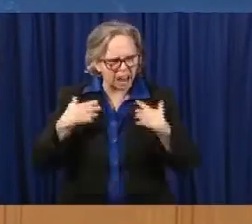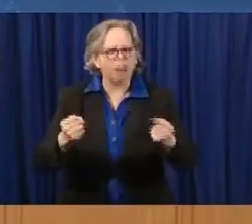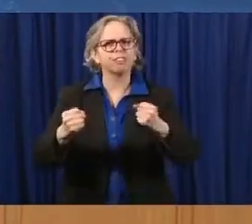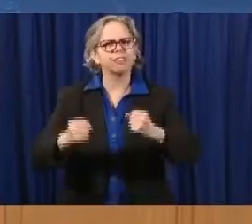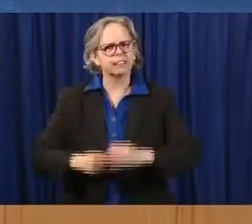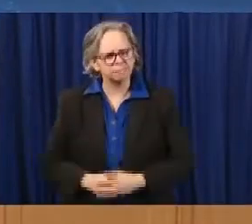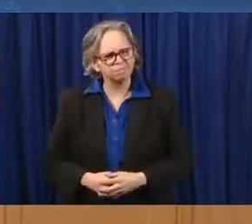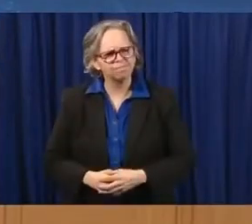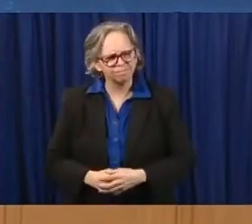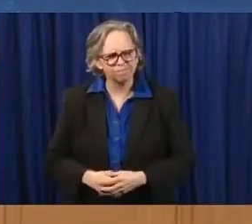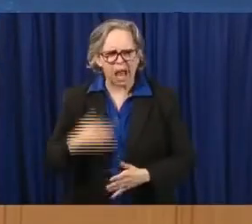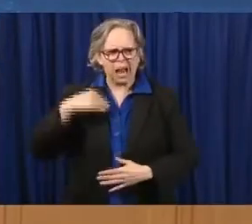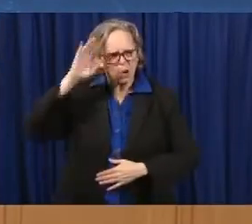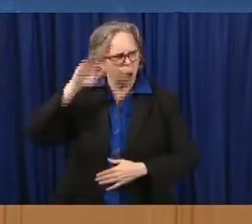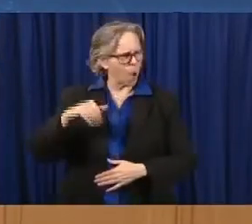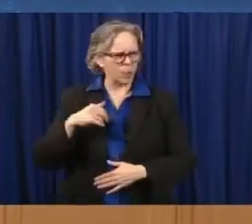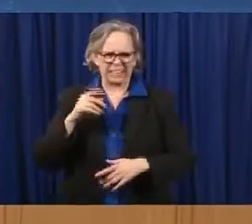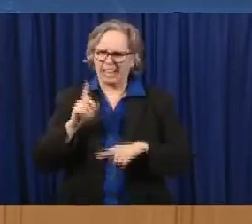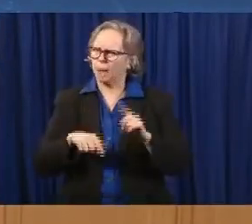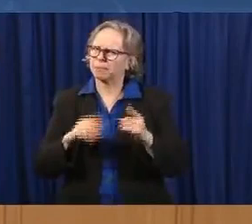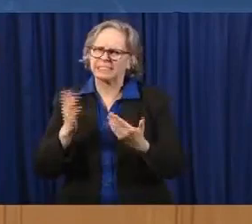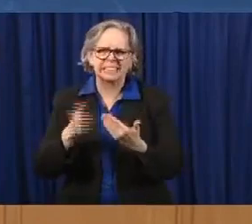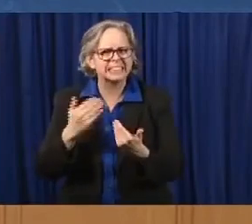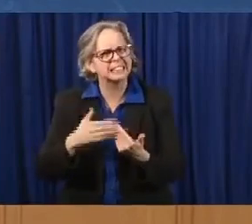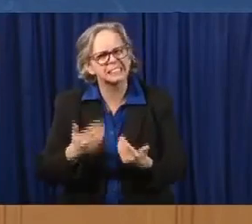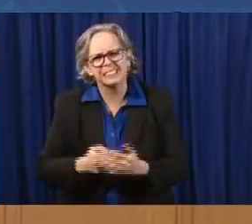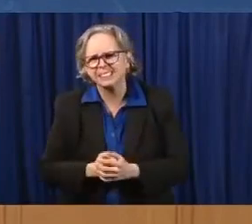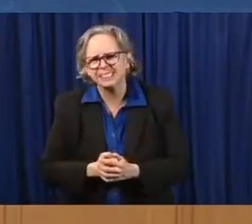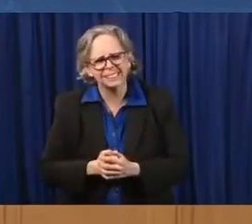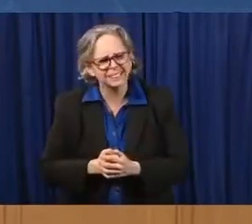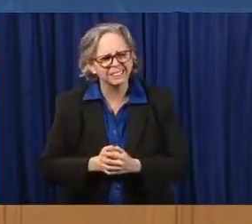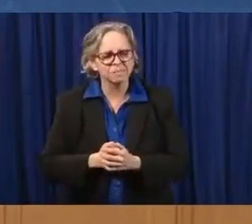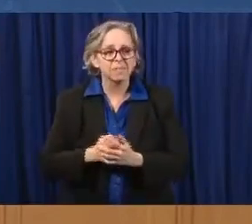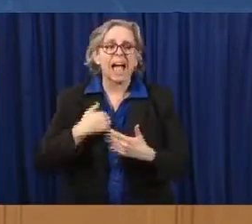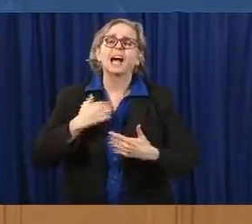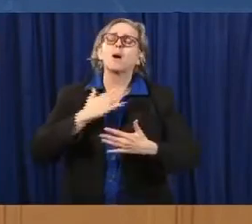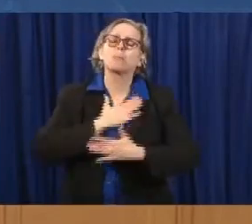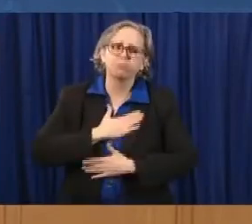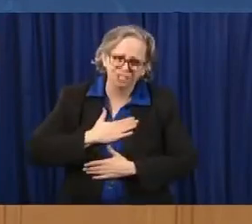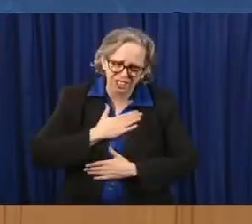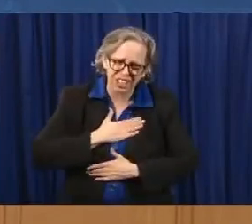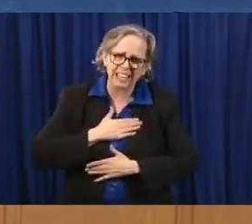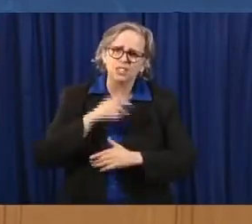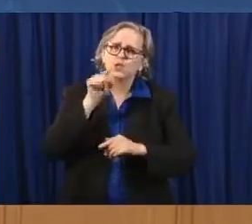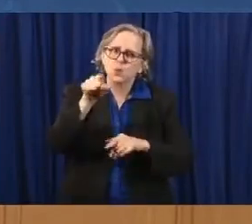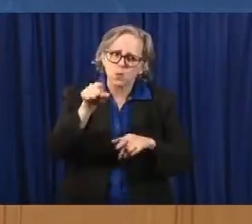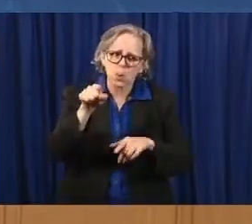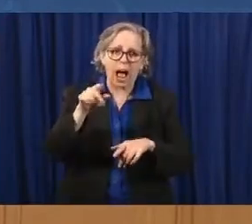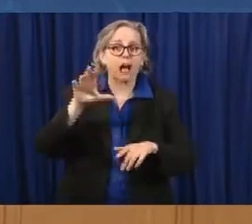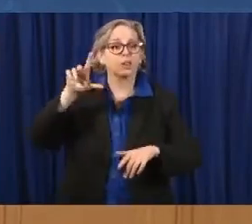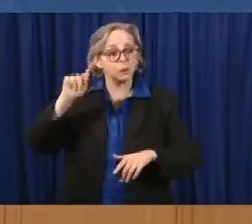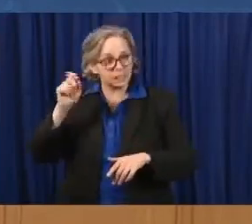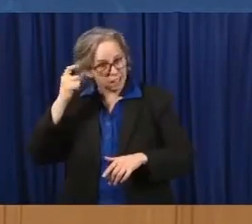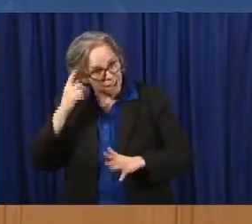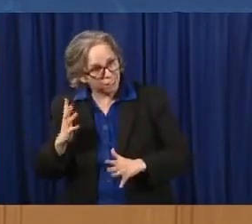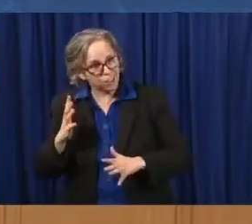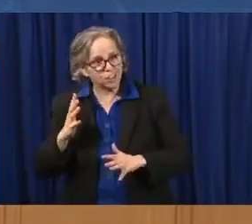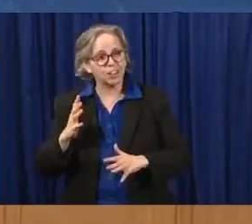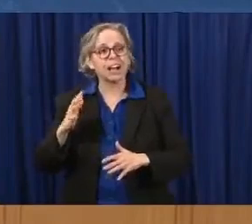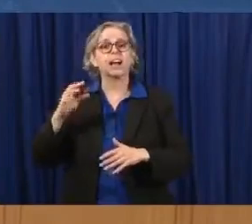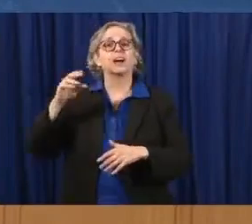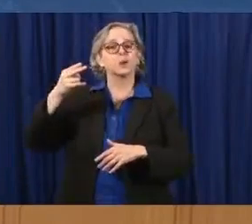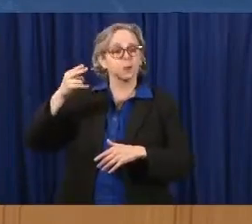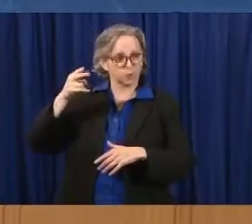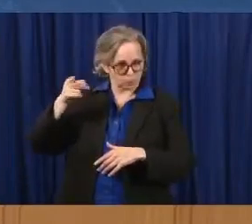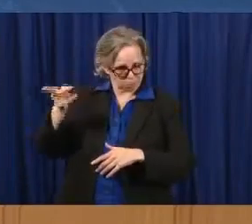this can't be easy, and I appreciate everything that you and the Lieutenant Governor Houston are doing. I